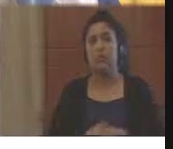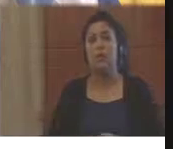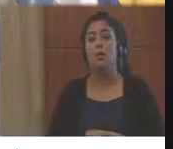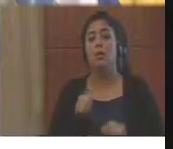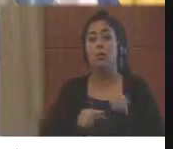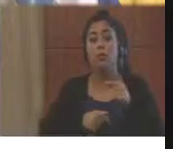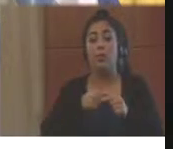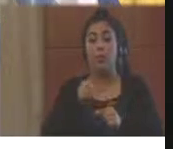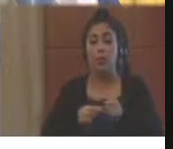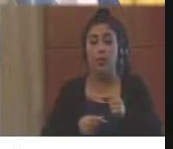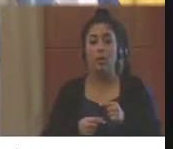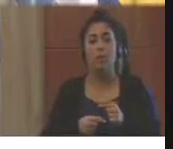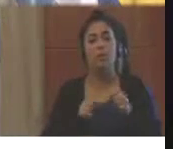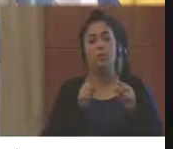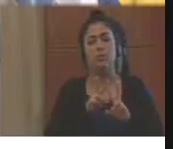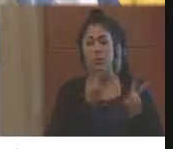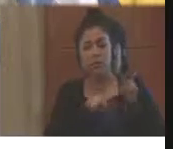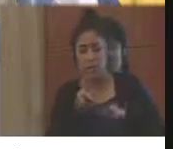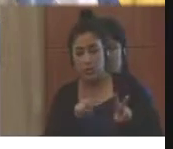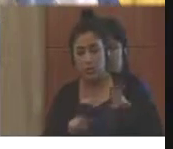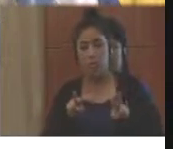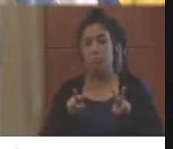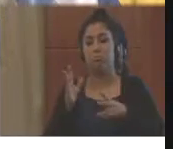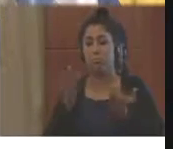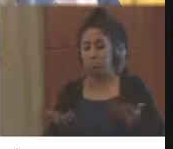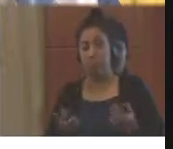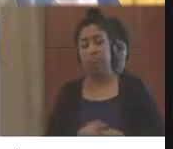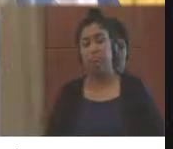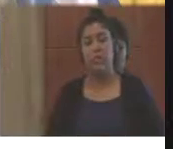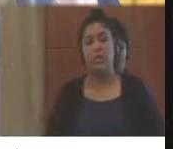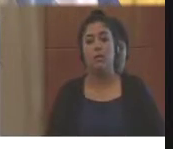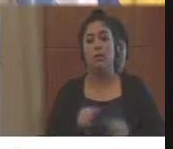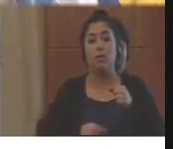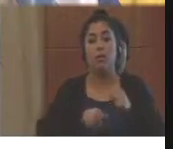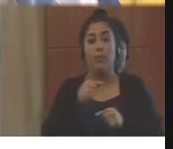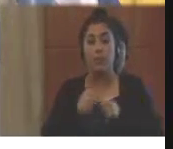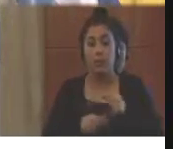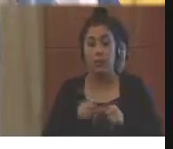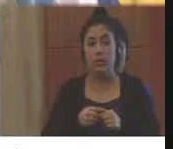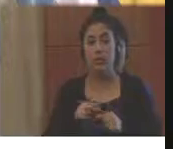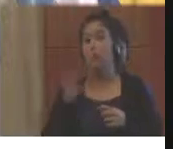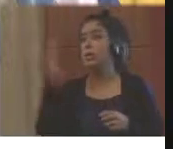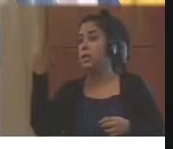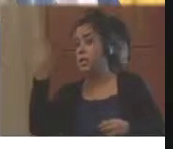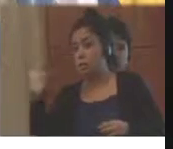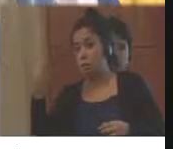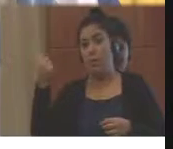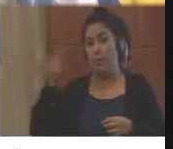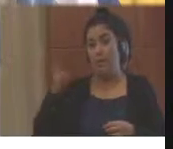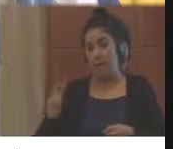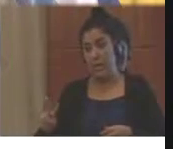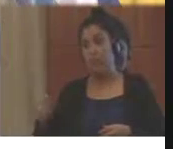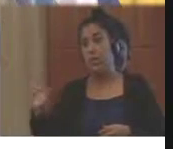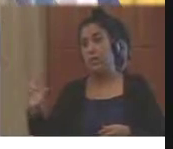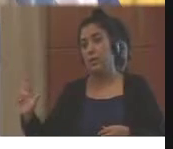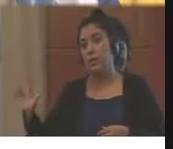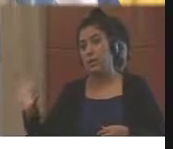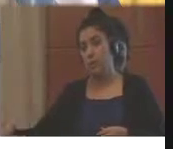this context, recommendations 19, 25, 26, and